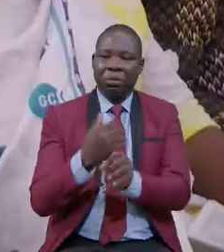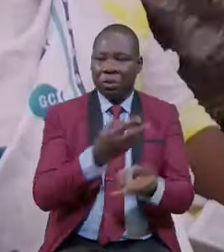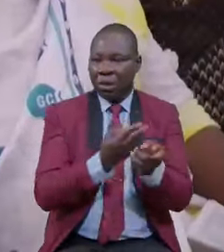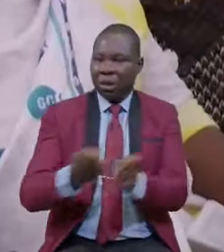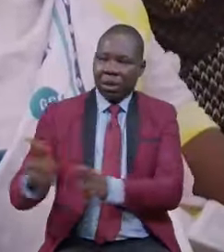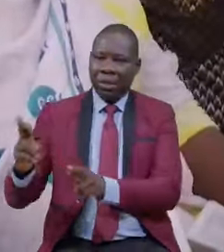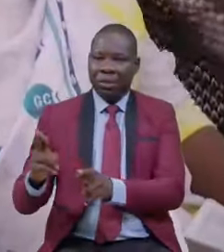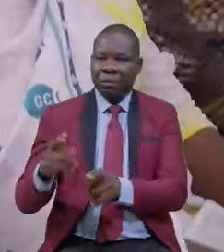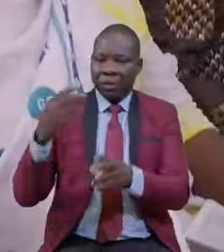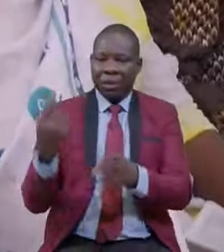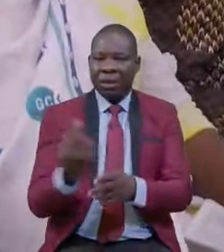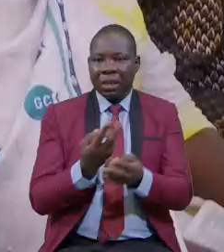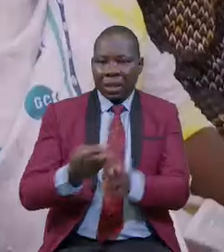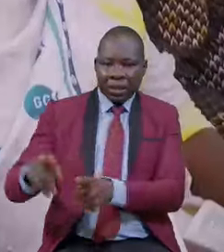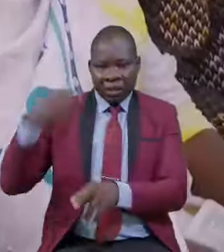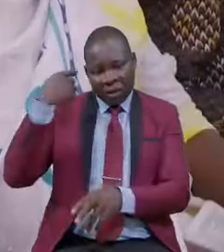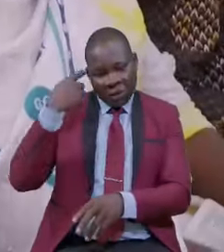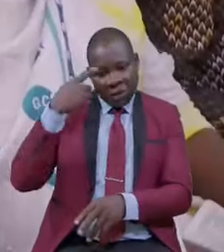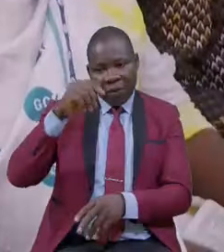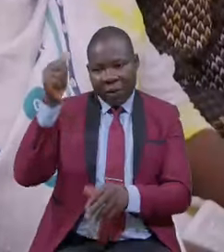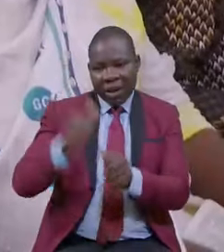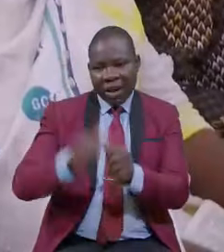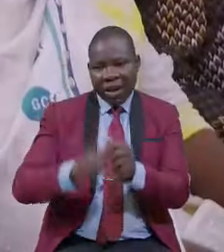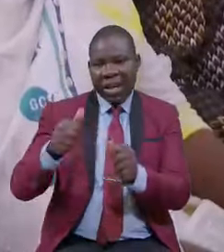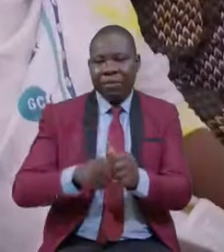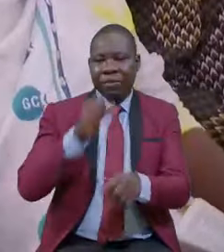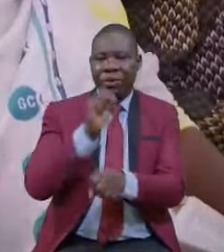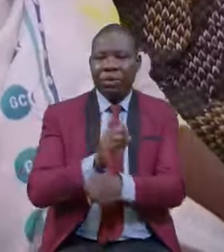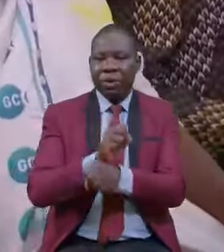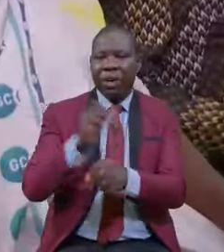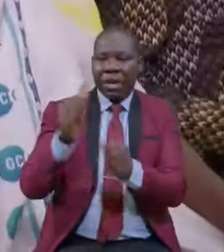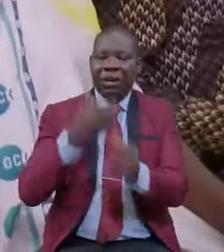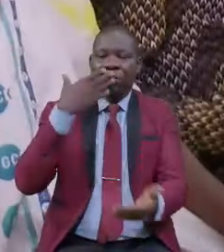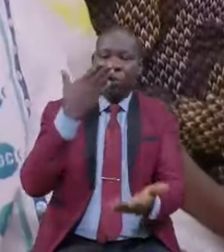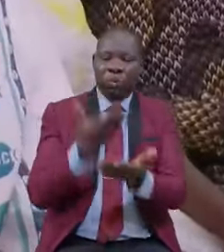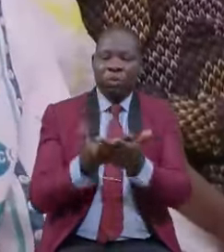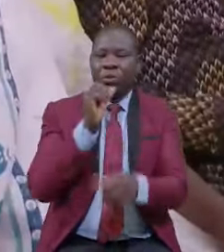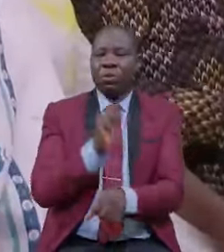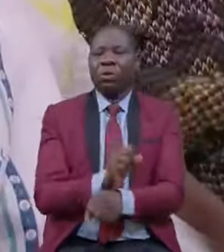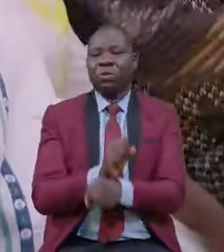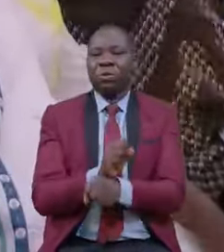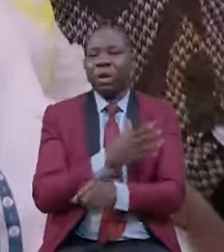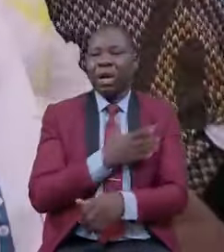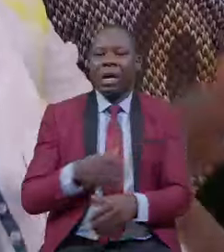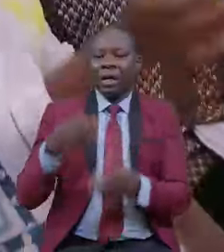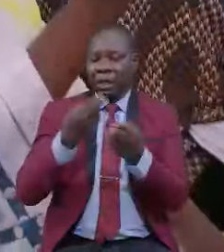assignment, ready for every work, every good work, and ready for